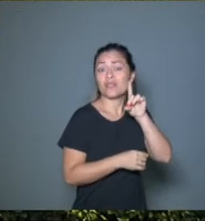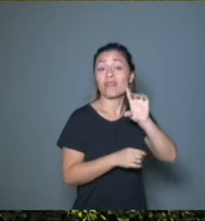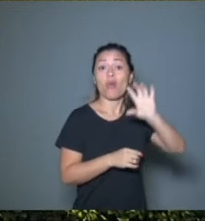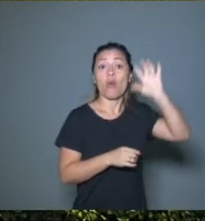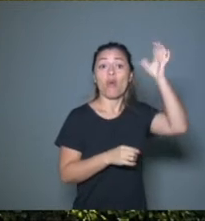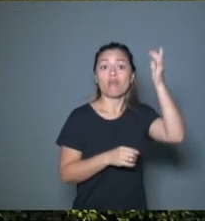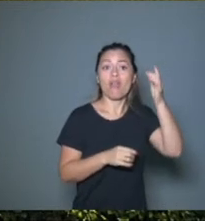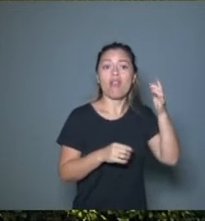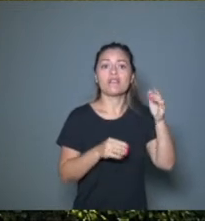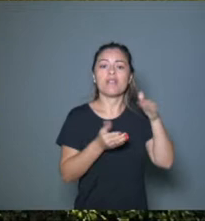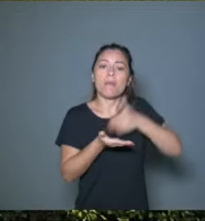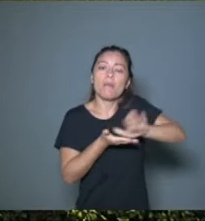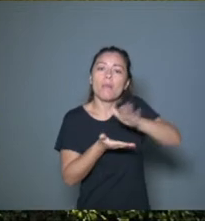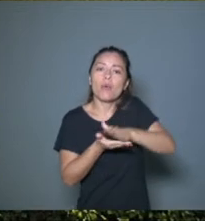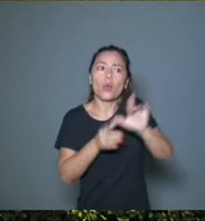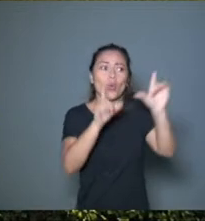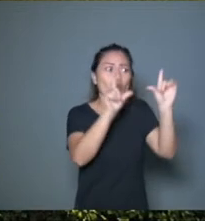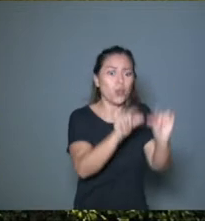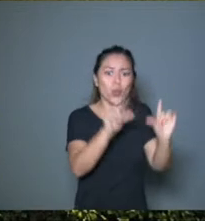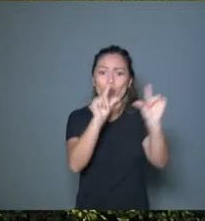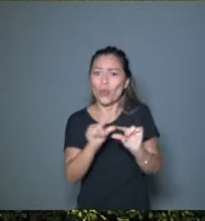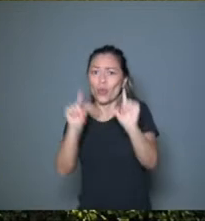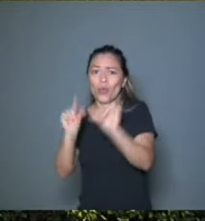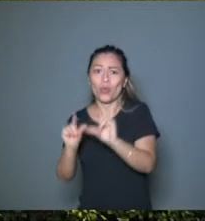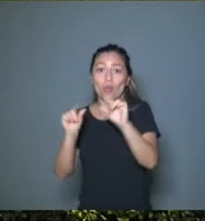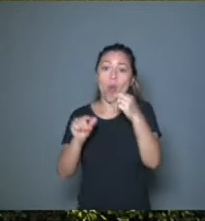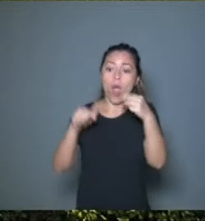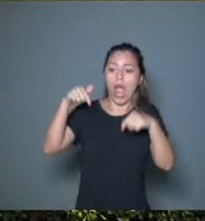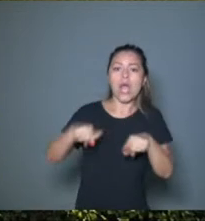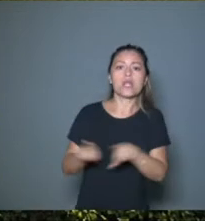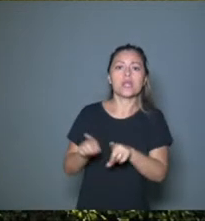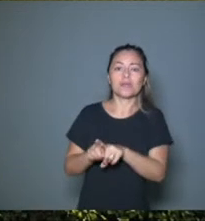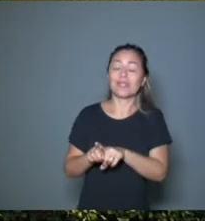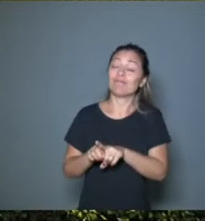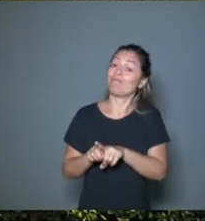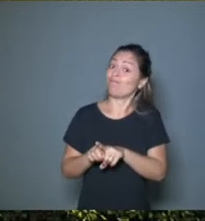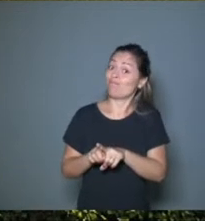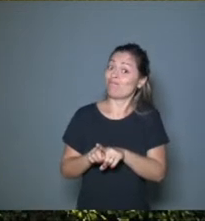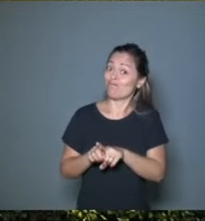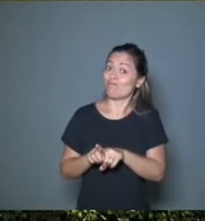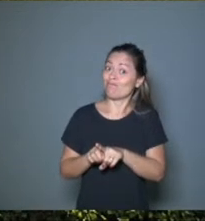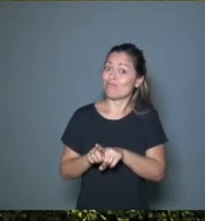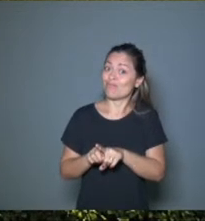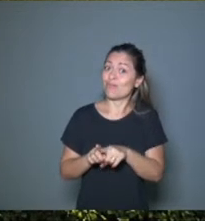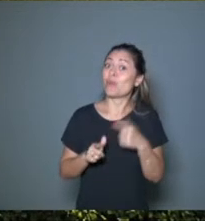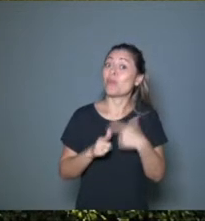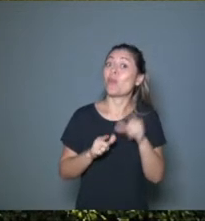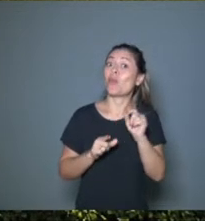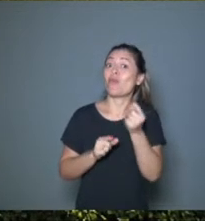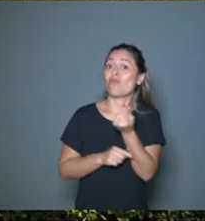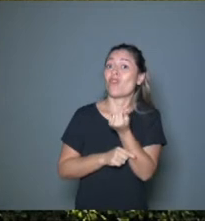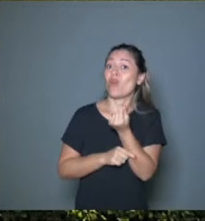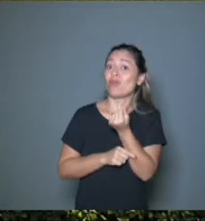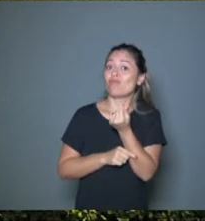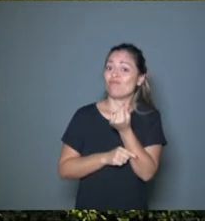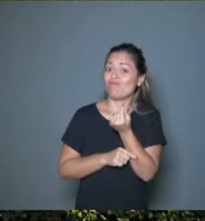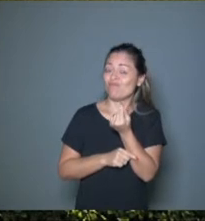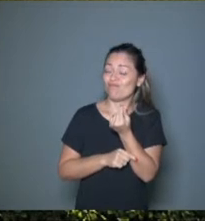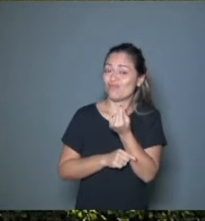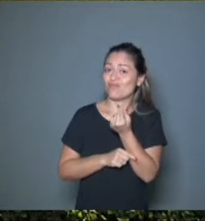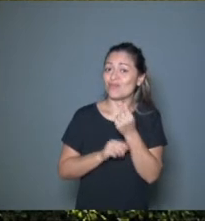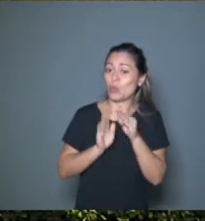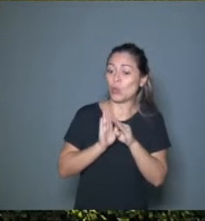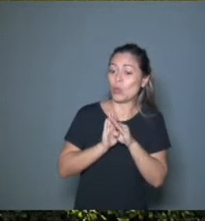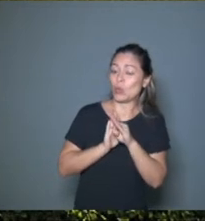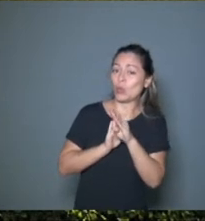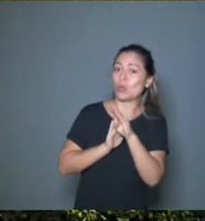Northern Hemisphere that will lead to any reduction of production as to what was estimated early on will be a